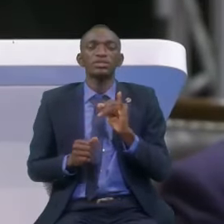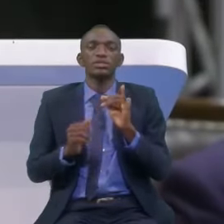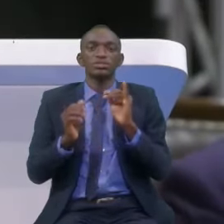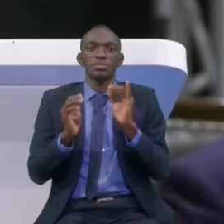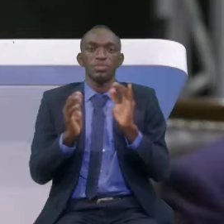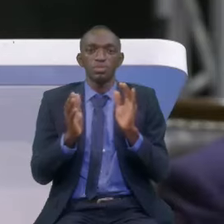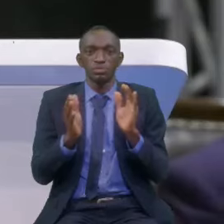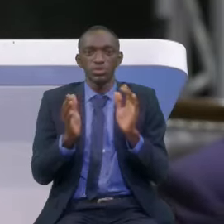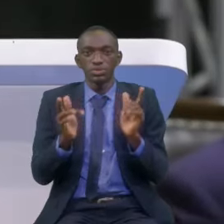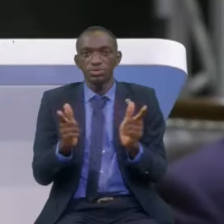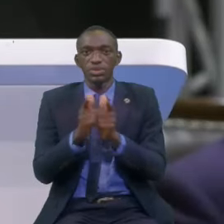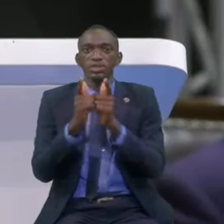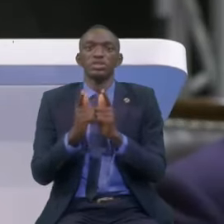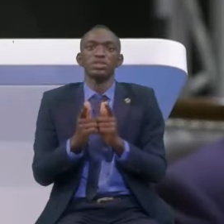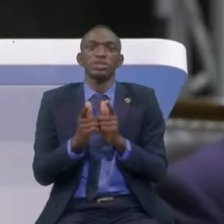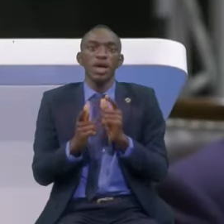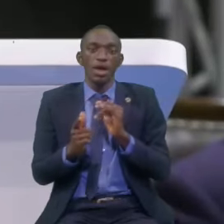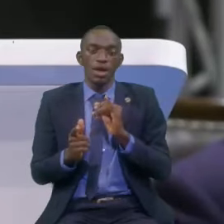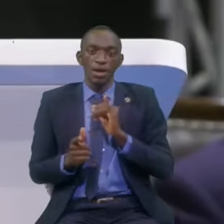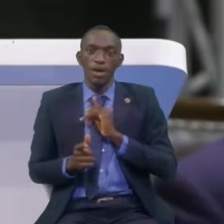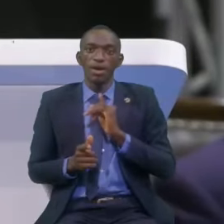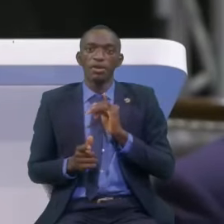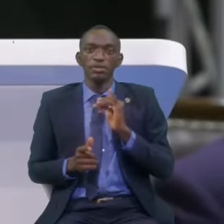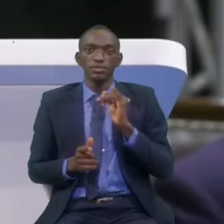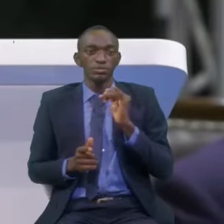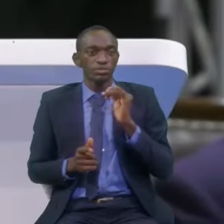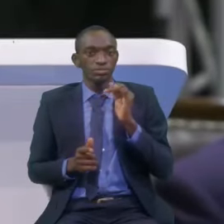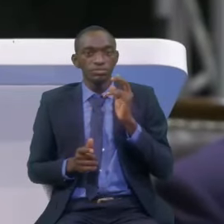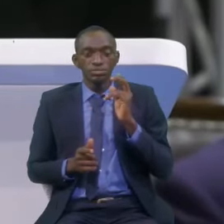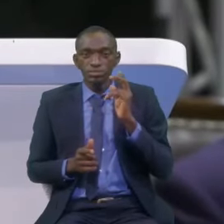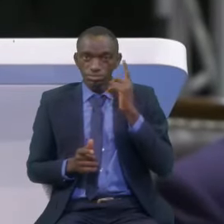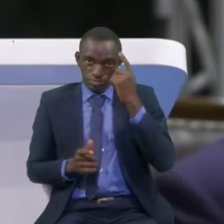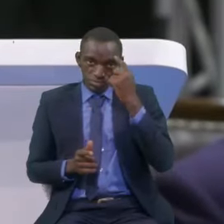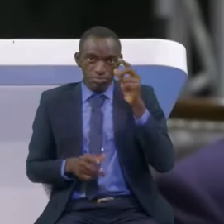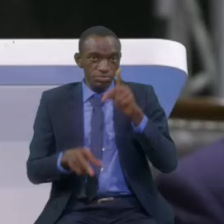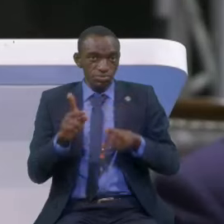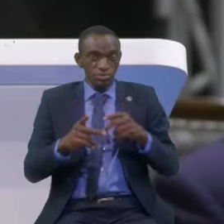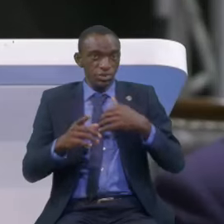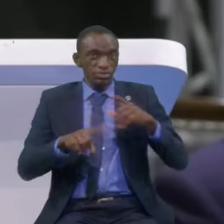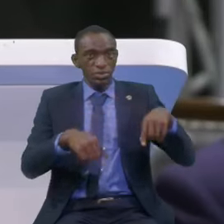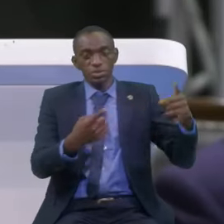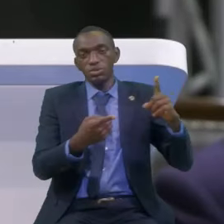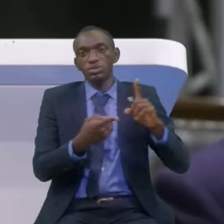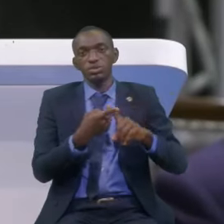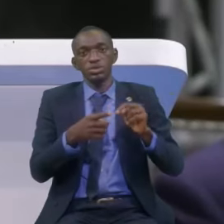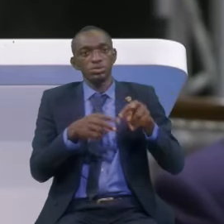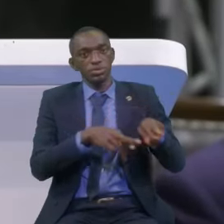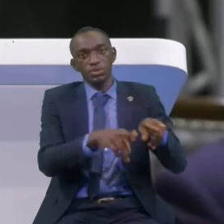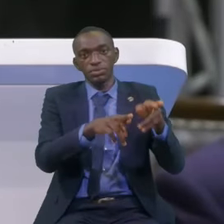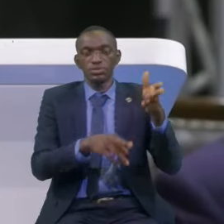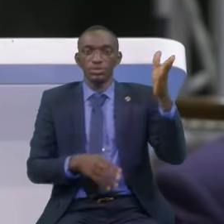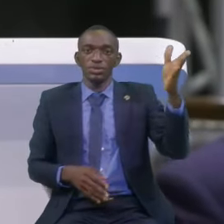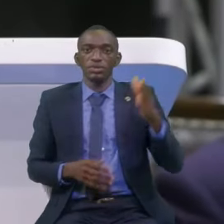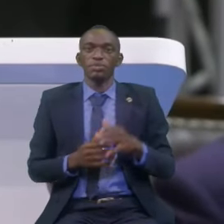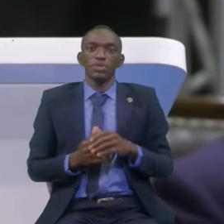People have gone to the overflow over there. Maybe those who are under the tent. I hope there are counselors